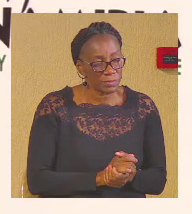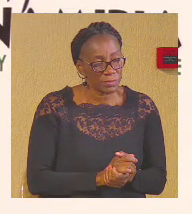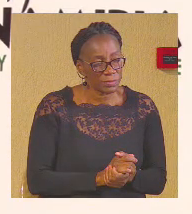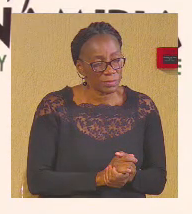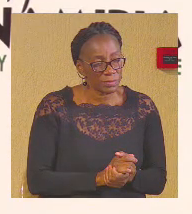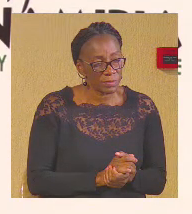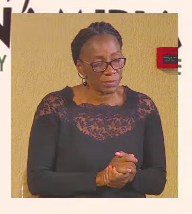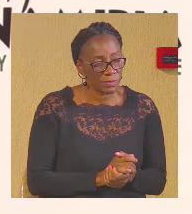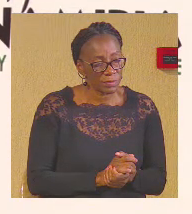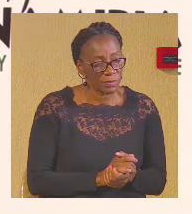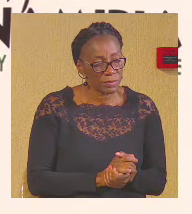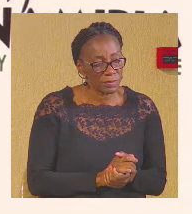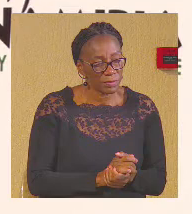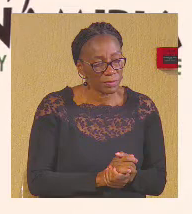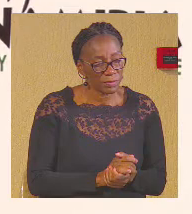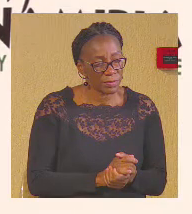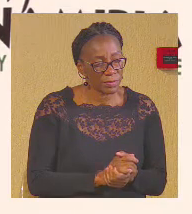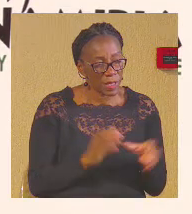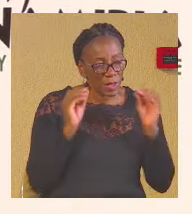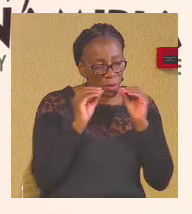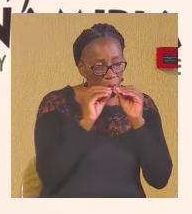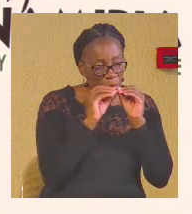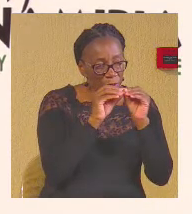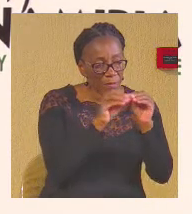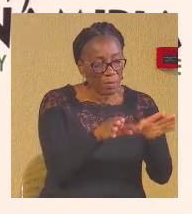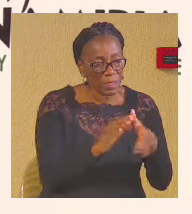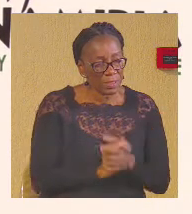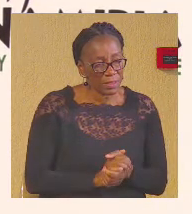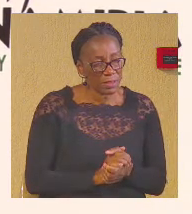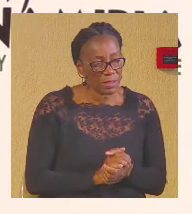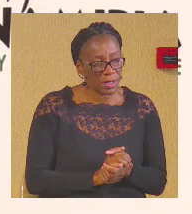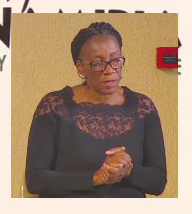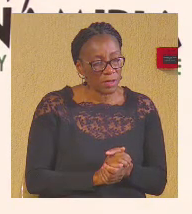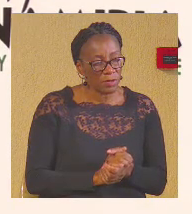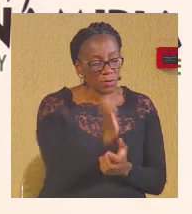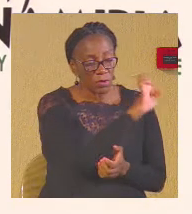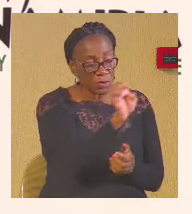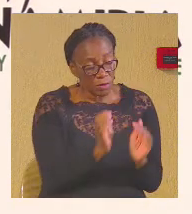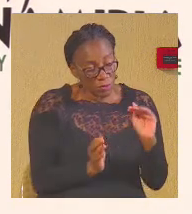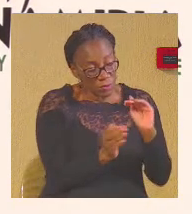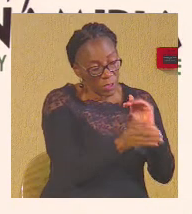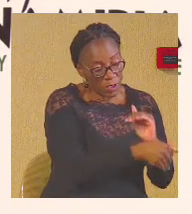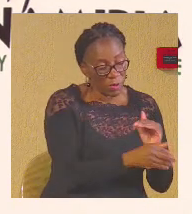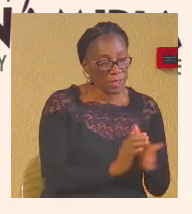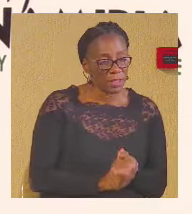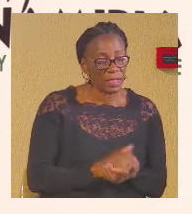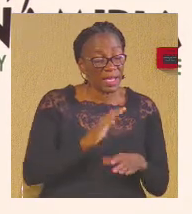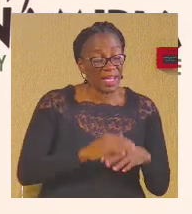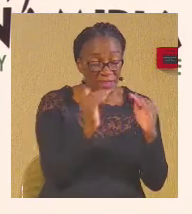that we are trying to really deliver to the persons that are in quarantine and to the public in general is